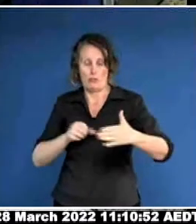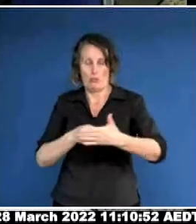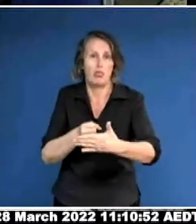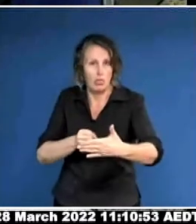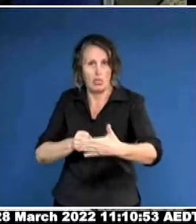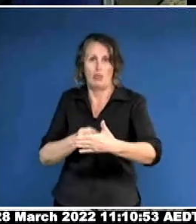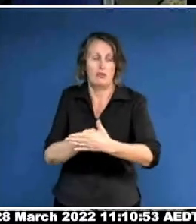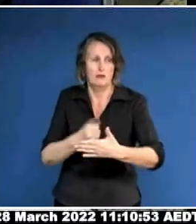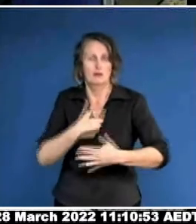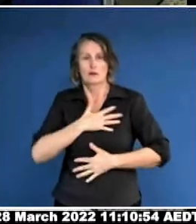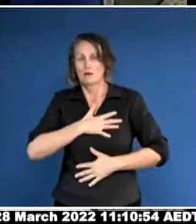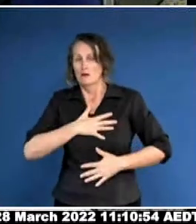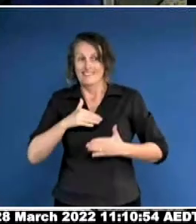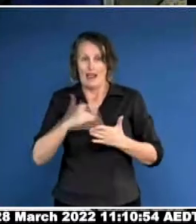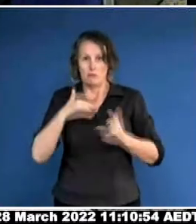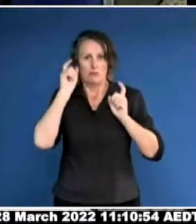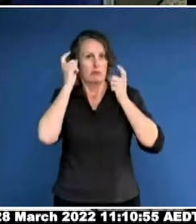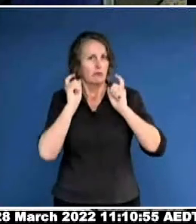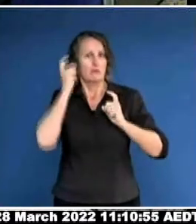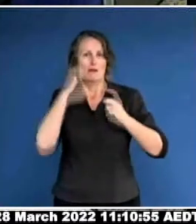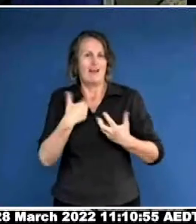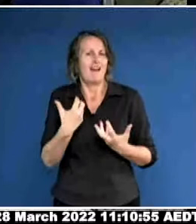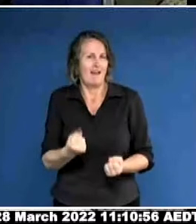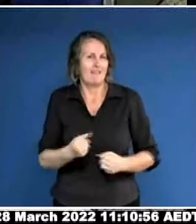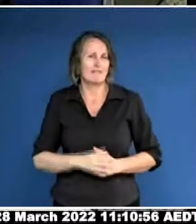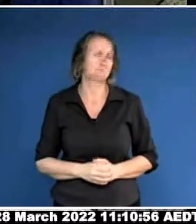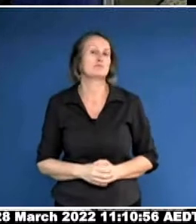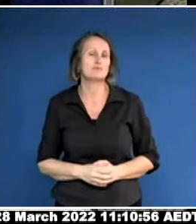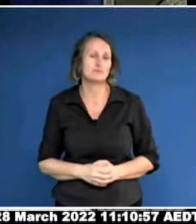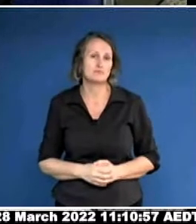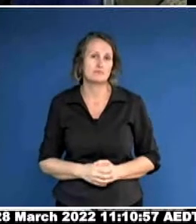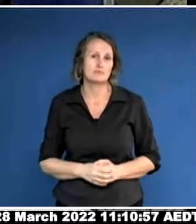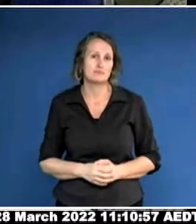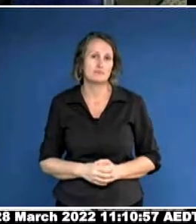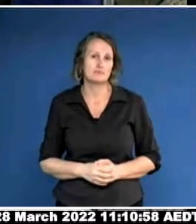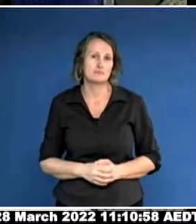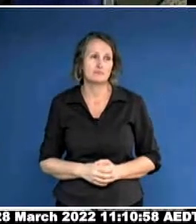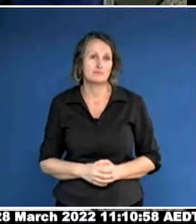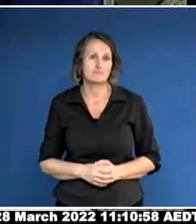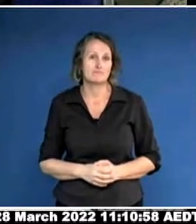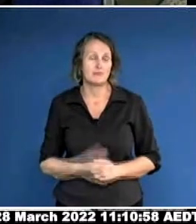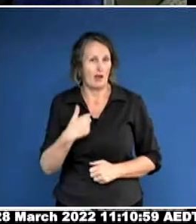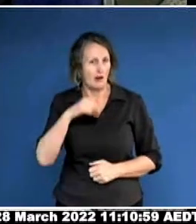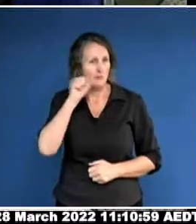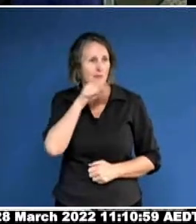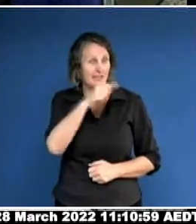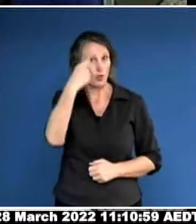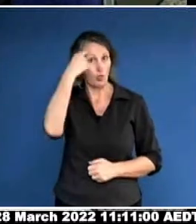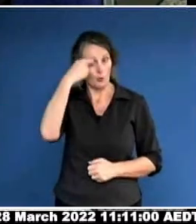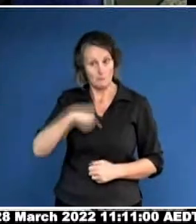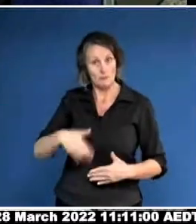Another time, when he thought I might be pregnant, he made me take a pregnancy